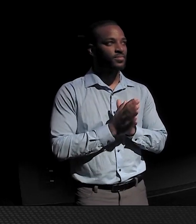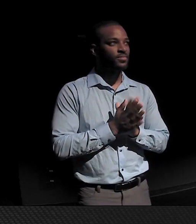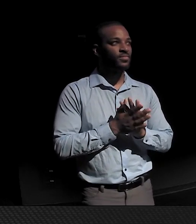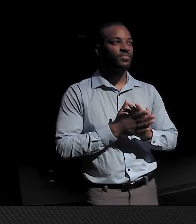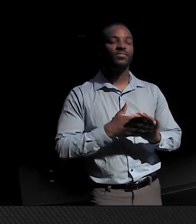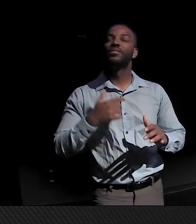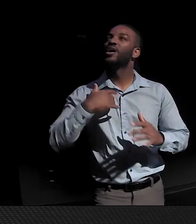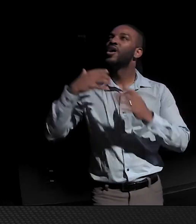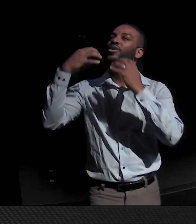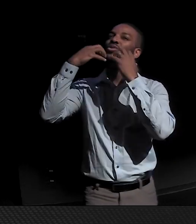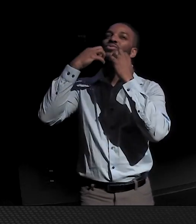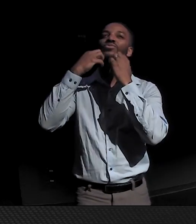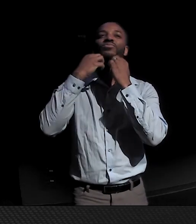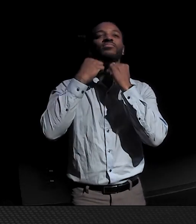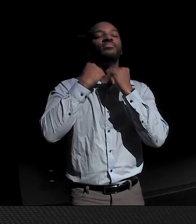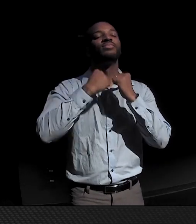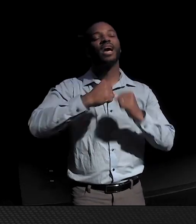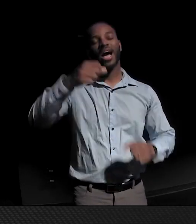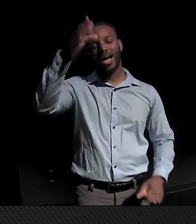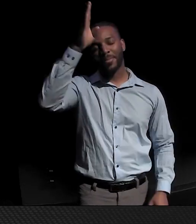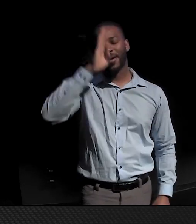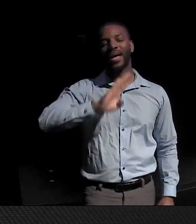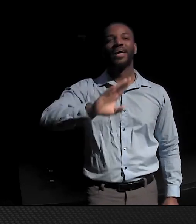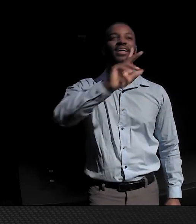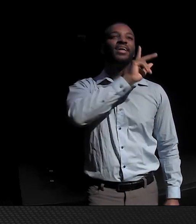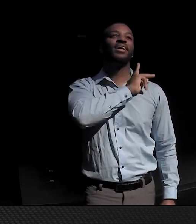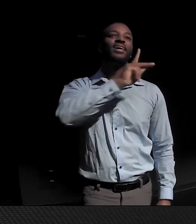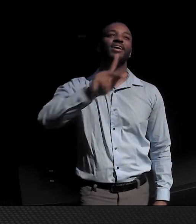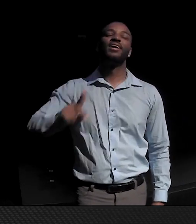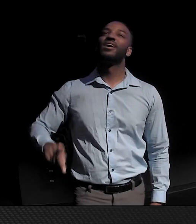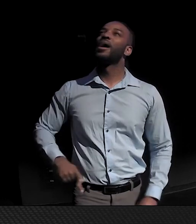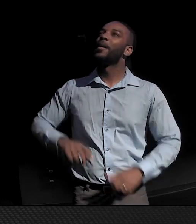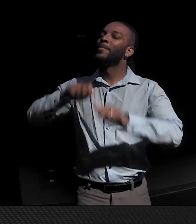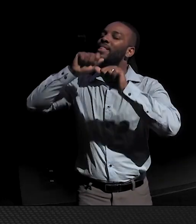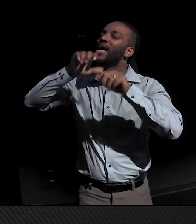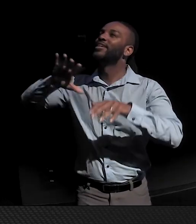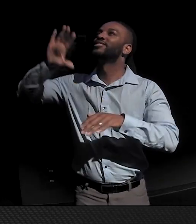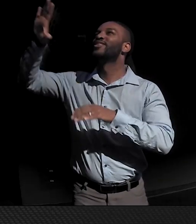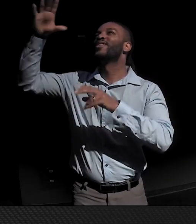And I will exalt you, God my King.